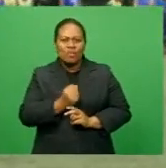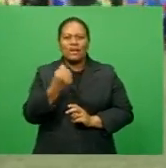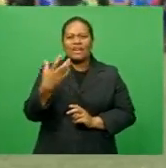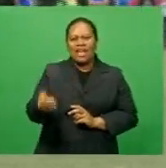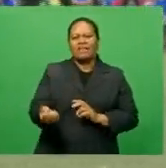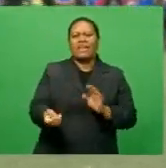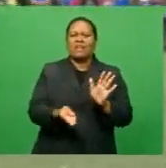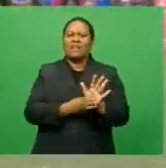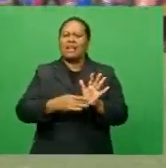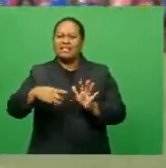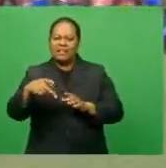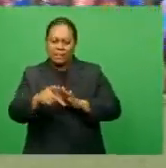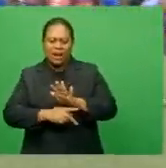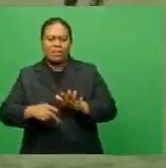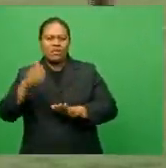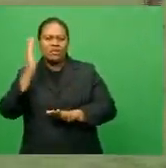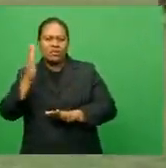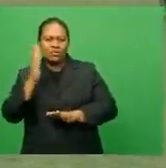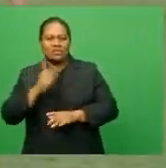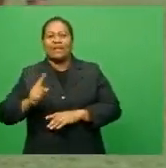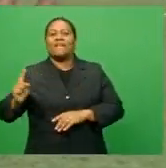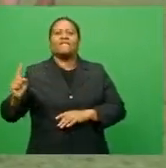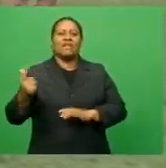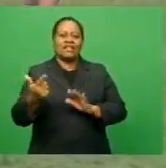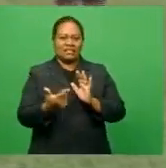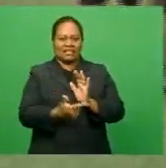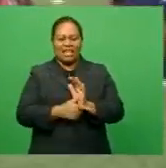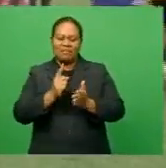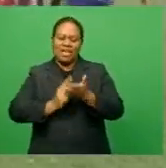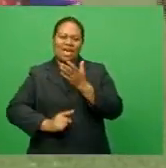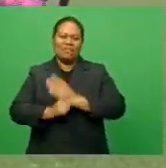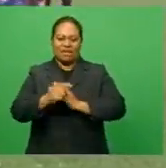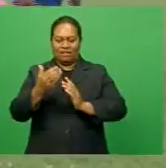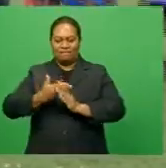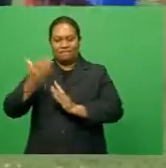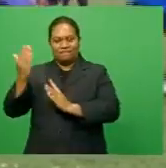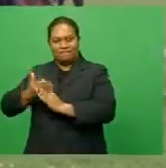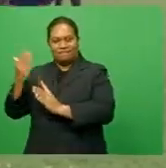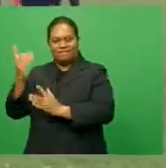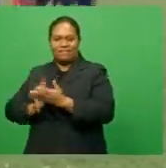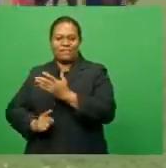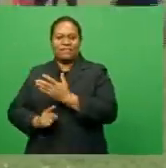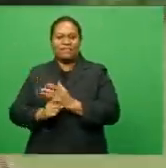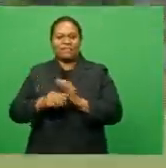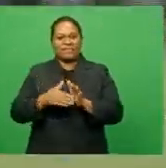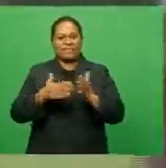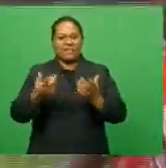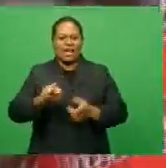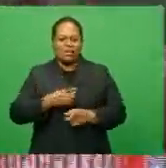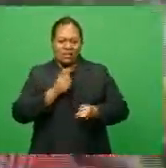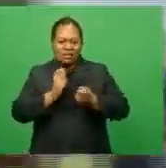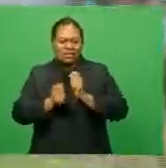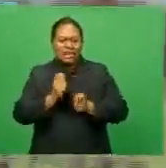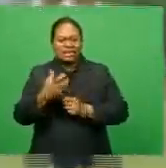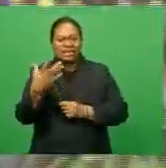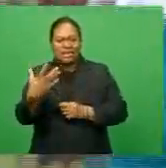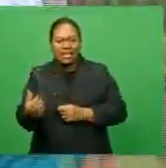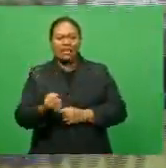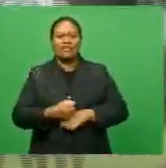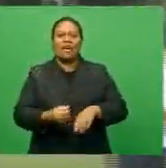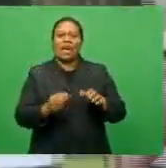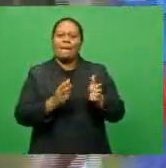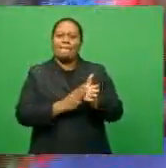Muslim Primary School grounds, and it's the first national event after the lockdown. Among the trialists today was national touch